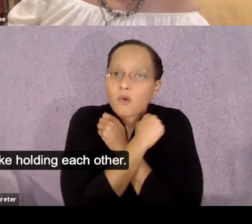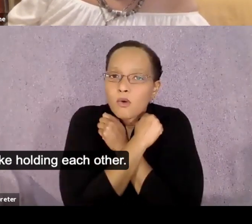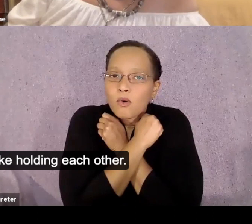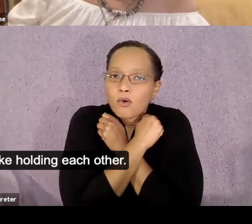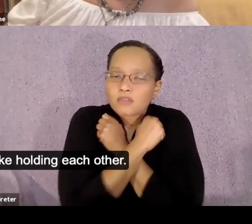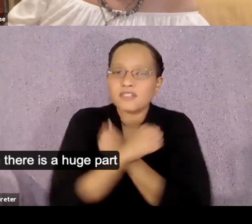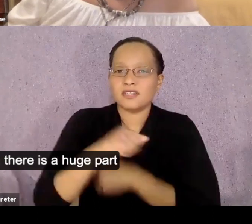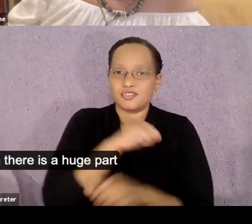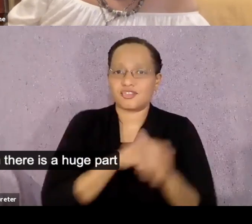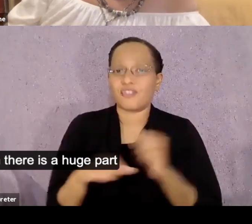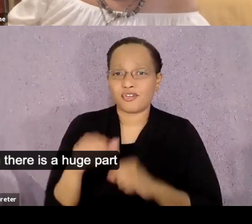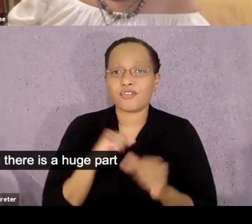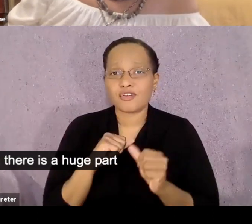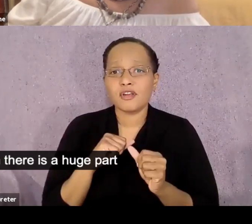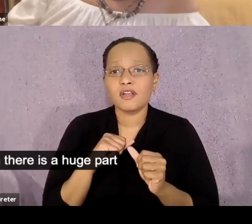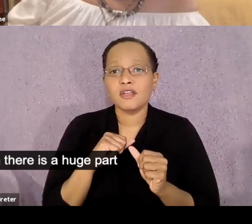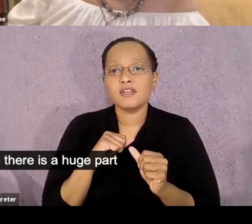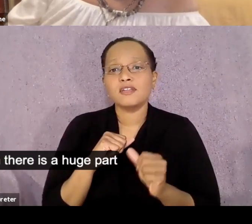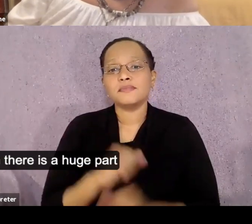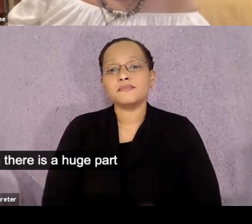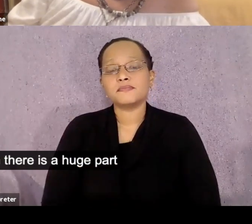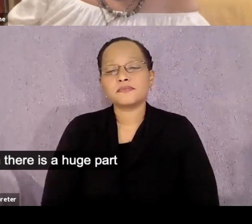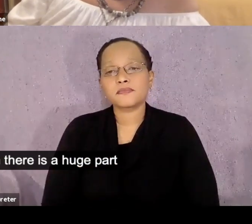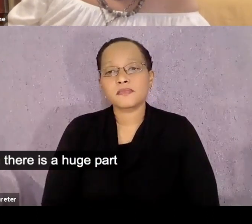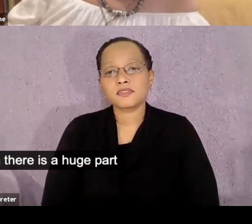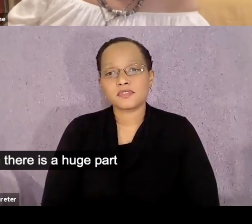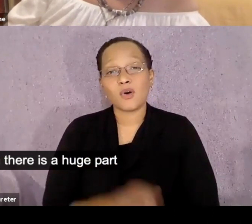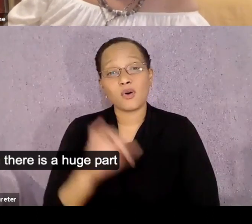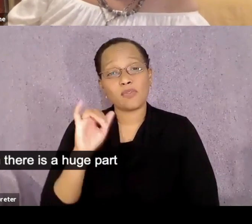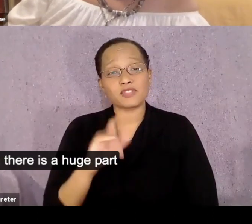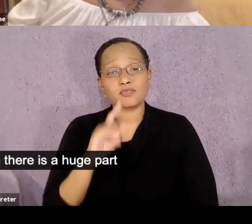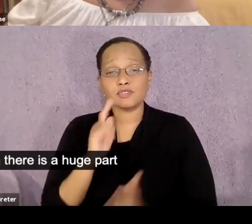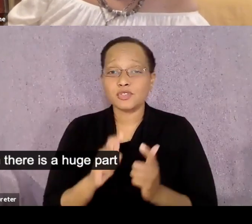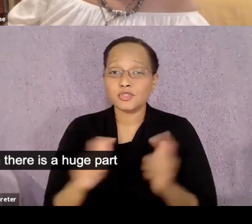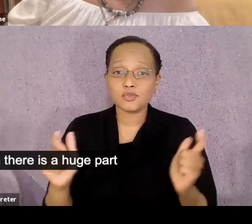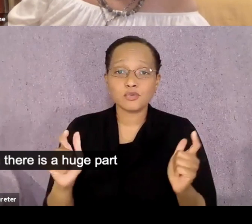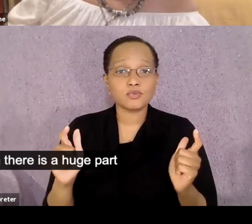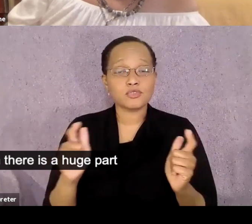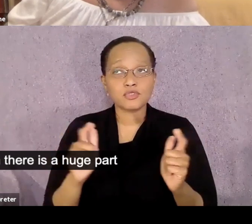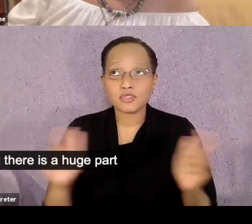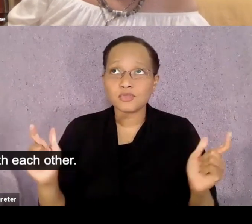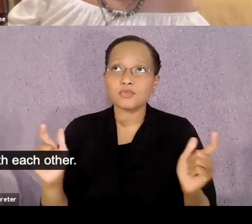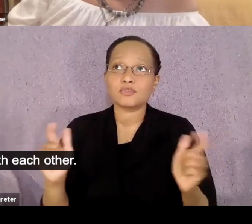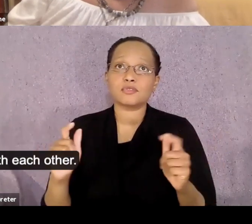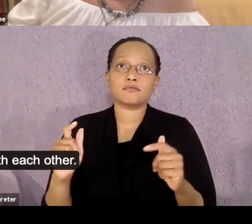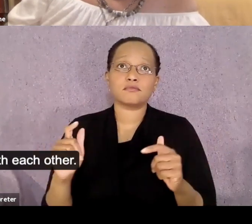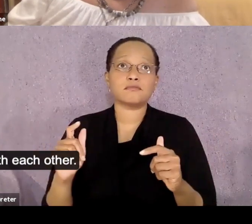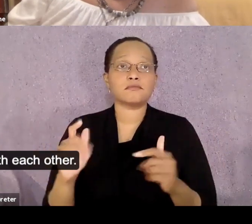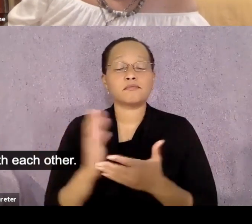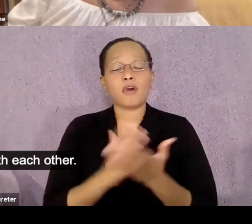Um, and so I think modeling that is a huge part of uh, growing with